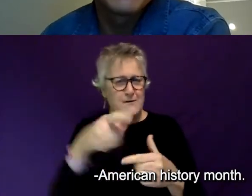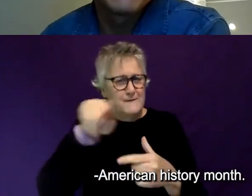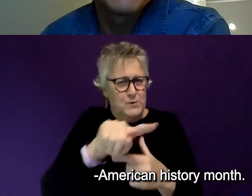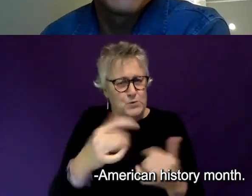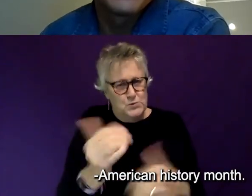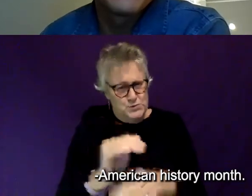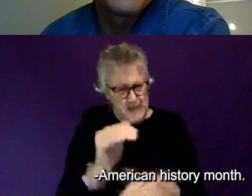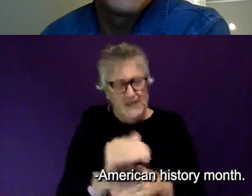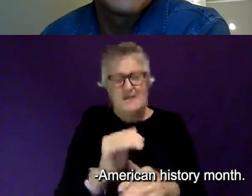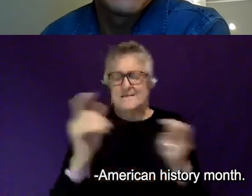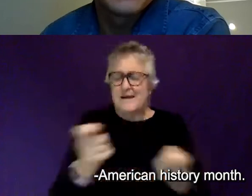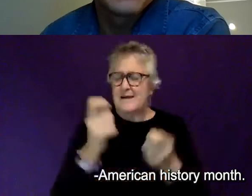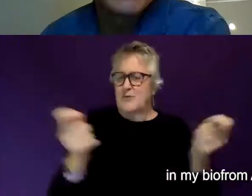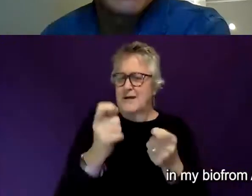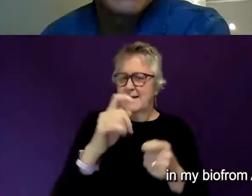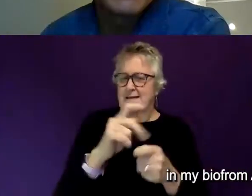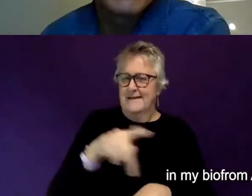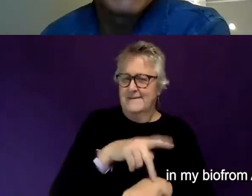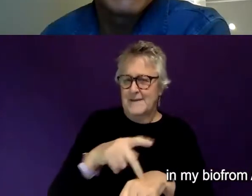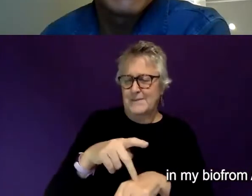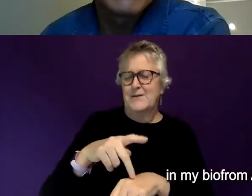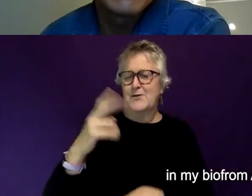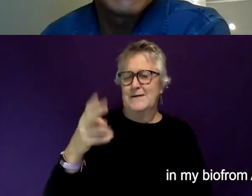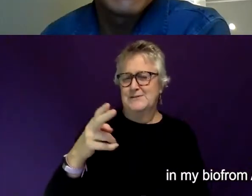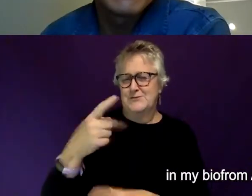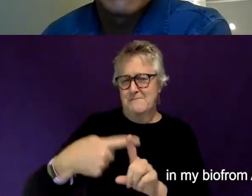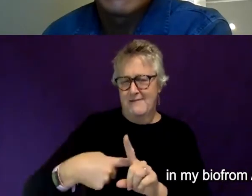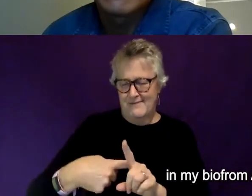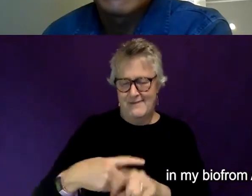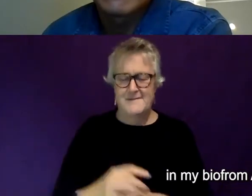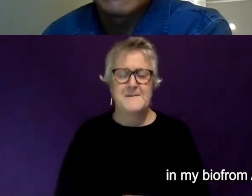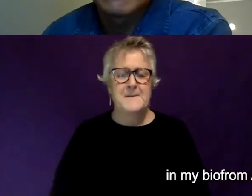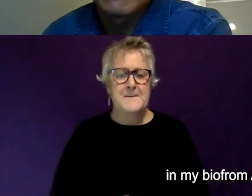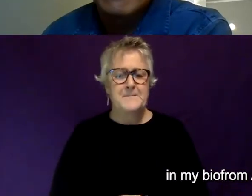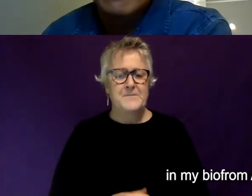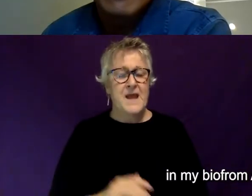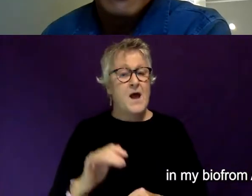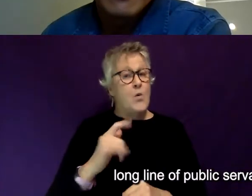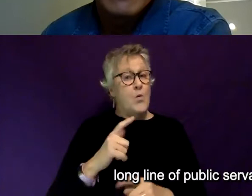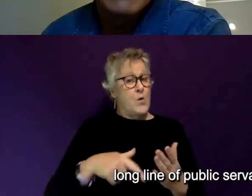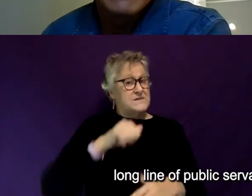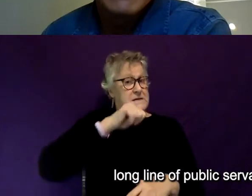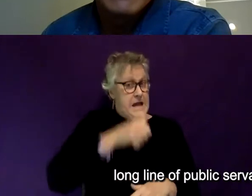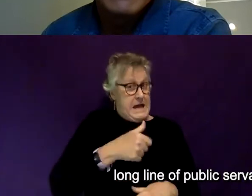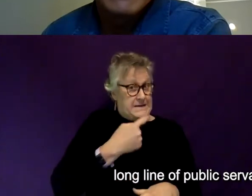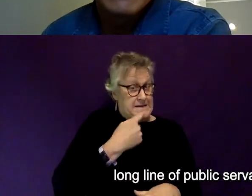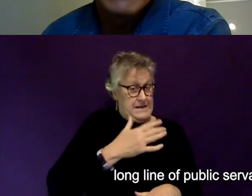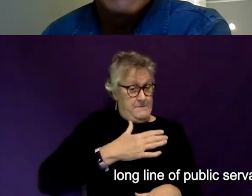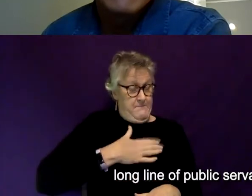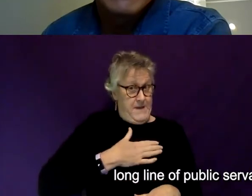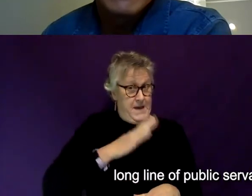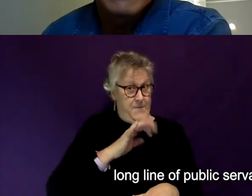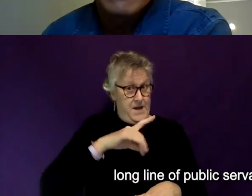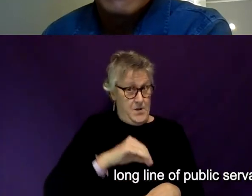Filipino-American History Month. So to what wasn't mentioned in my bio from Alex, I come from a long line of